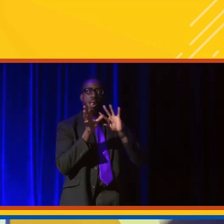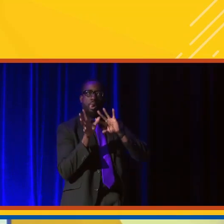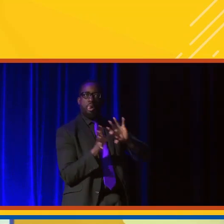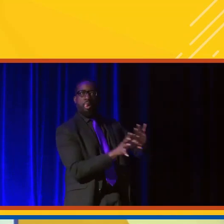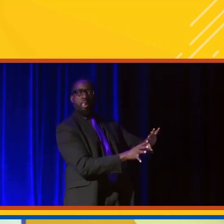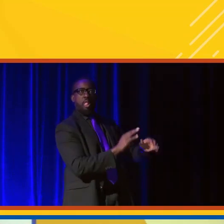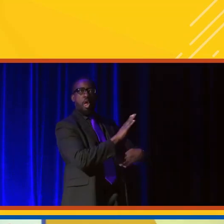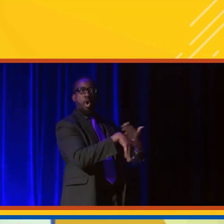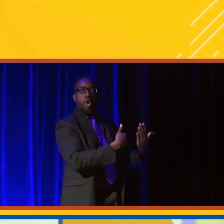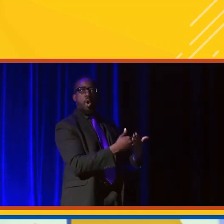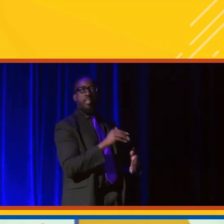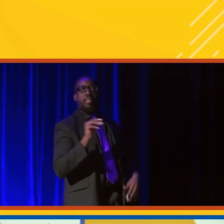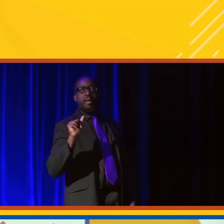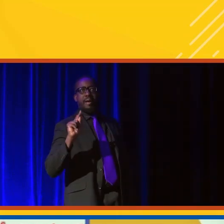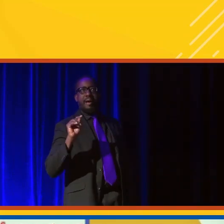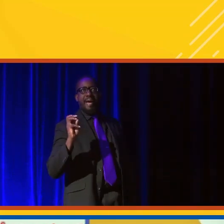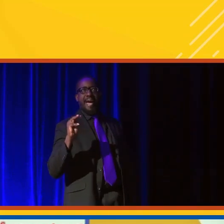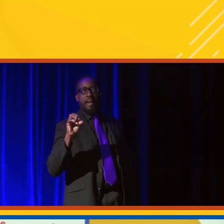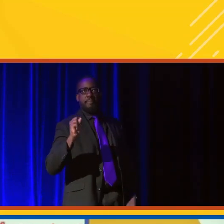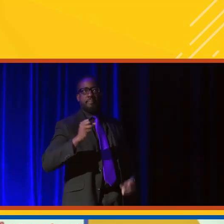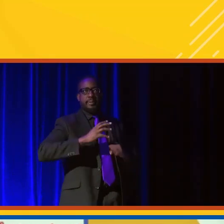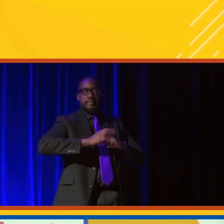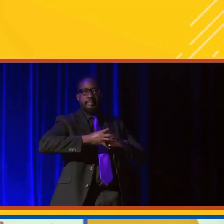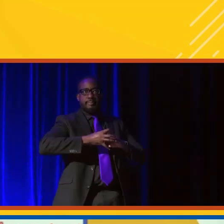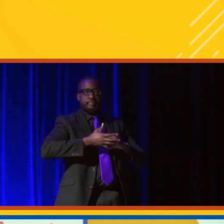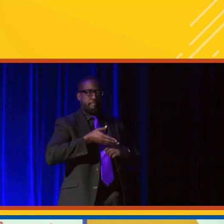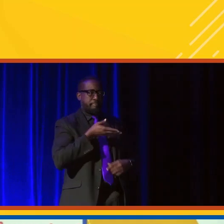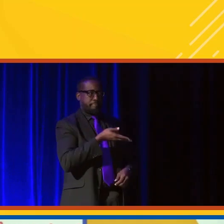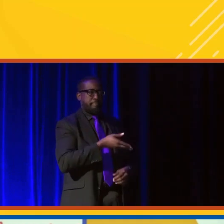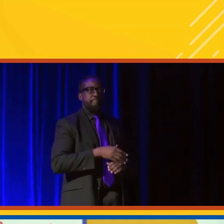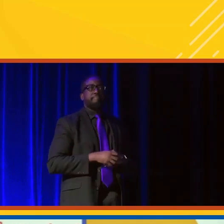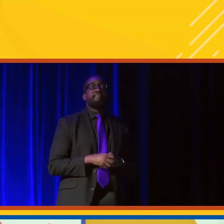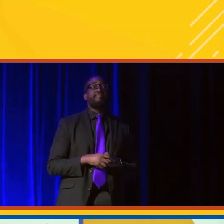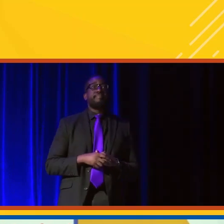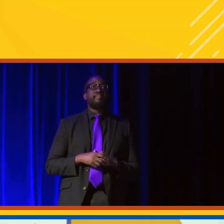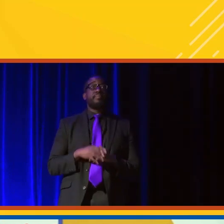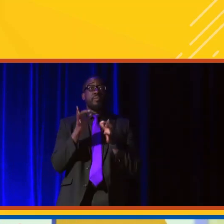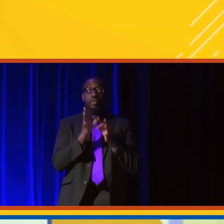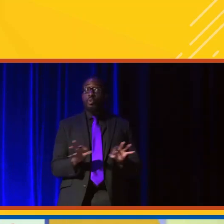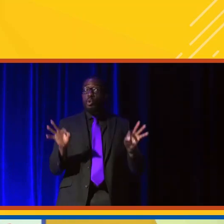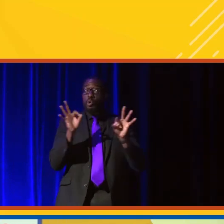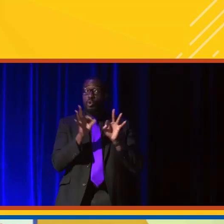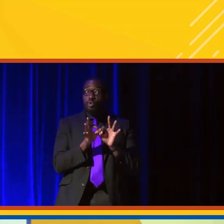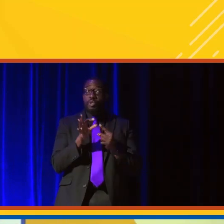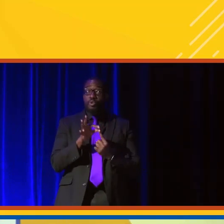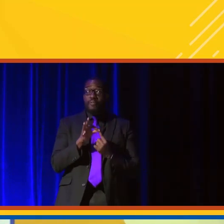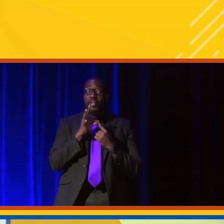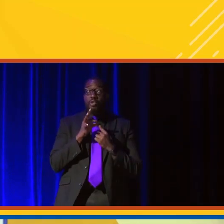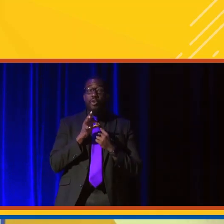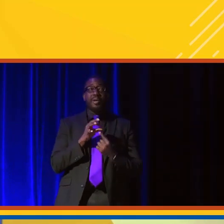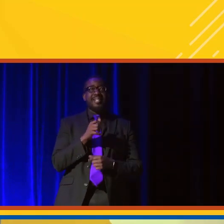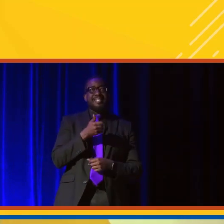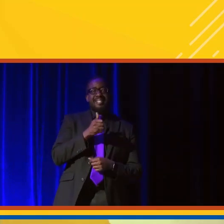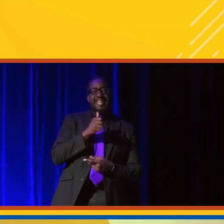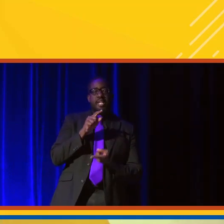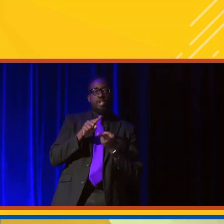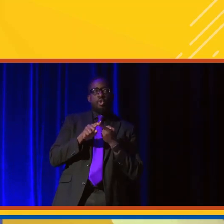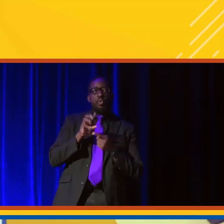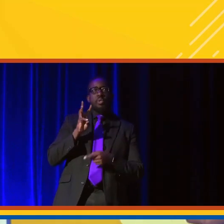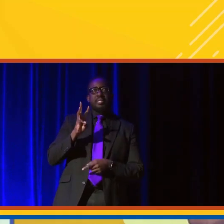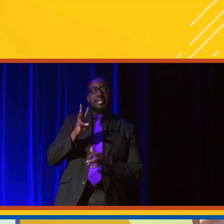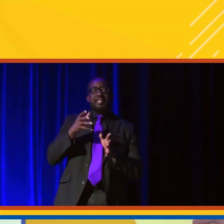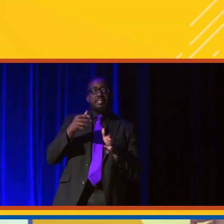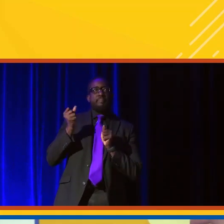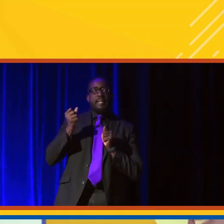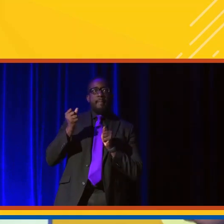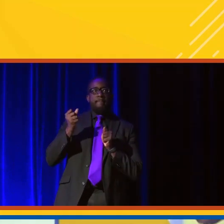workflow. And as I said before, the critical feature here is that this is about a 10 to the 6 speed up.